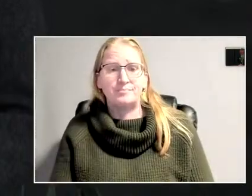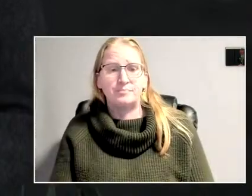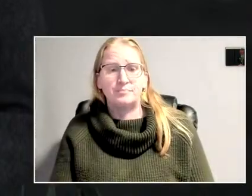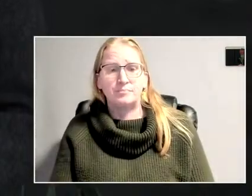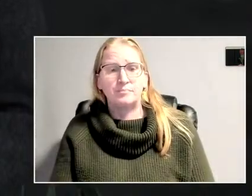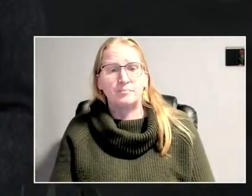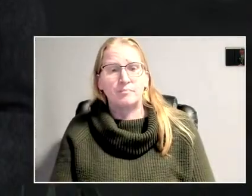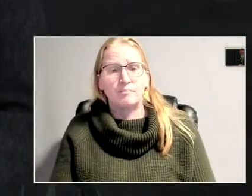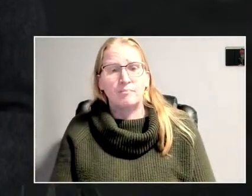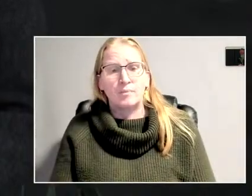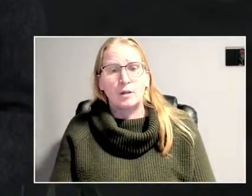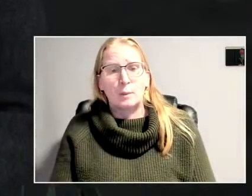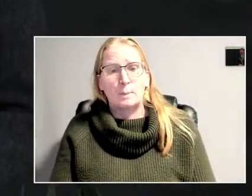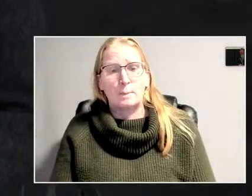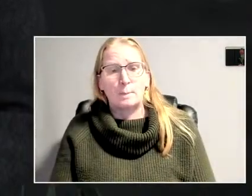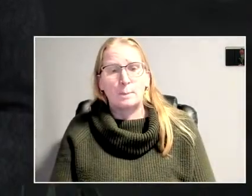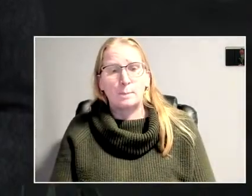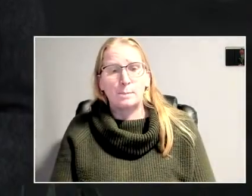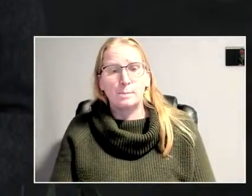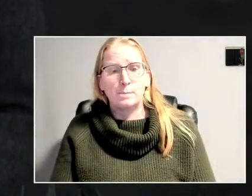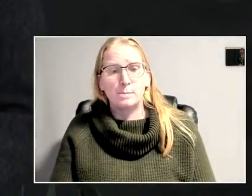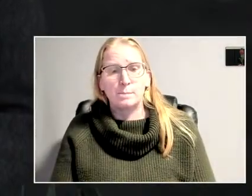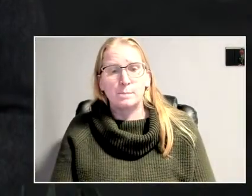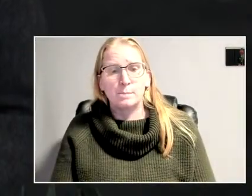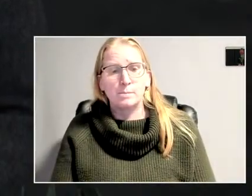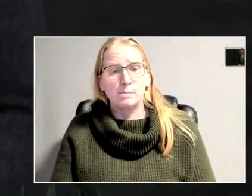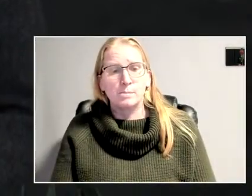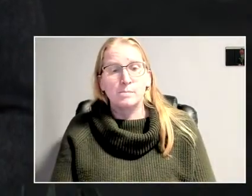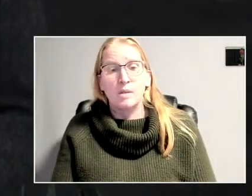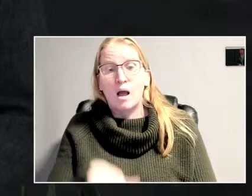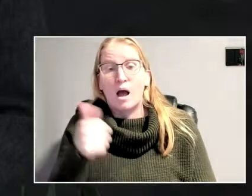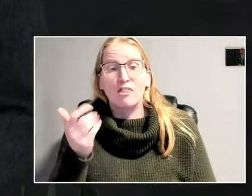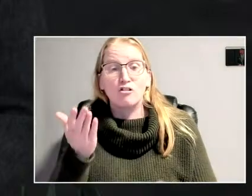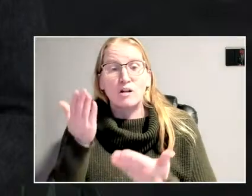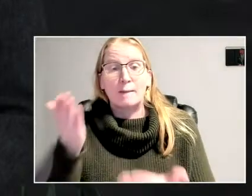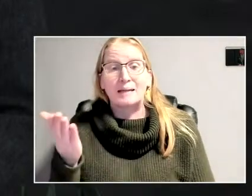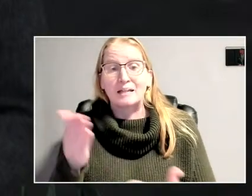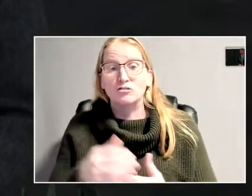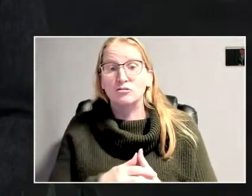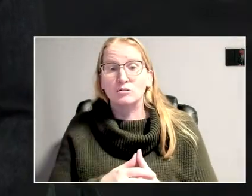O'Brien are there other nominations Mr Garza